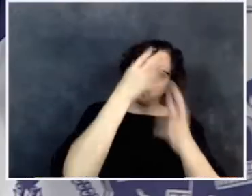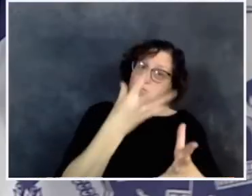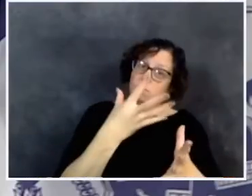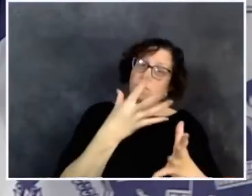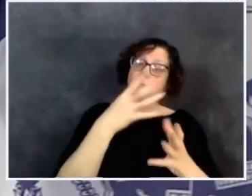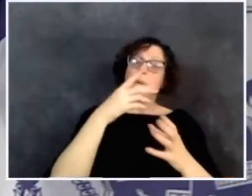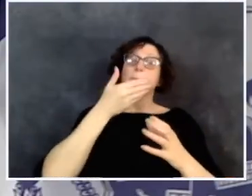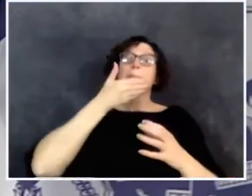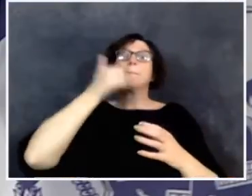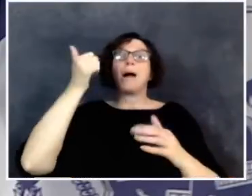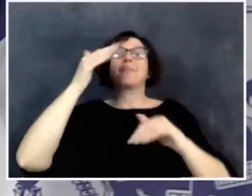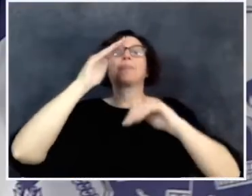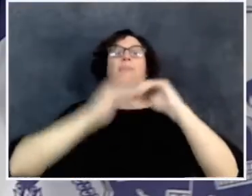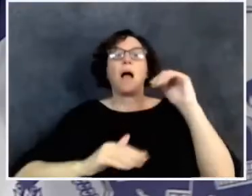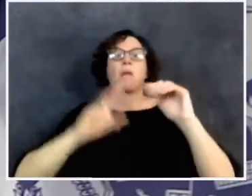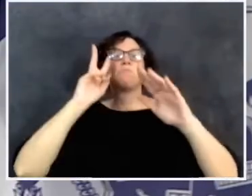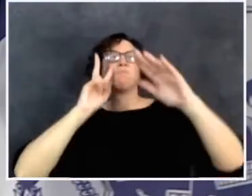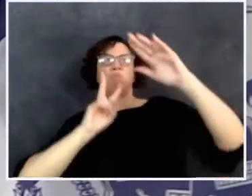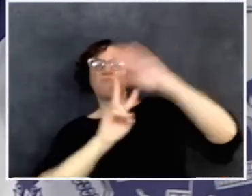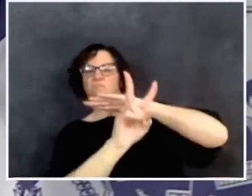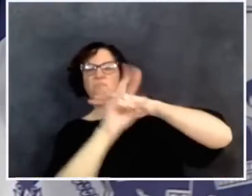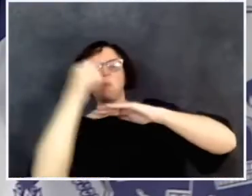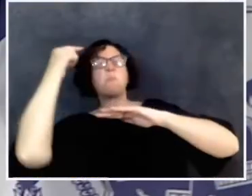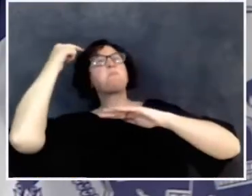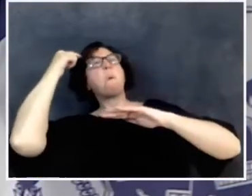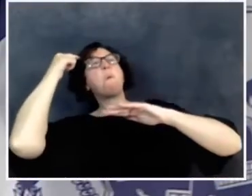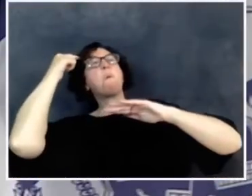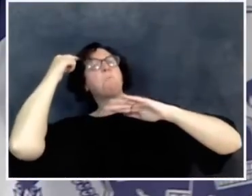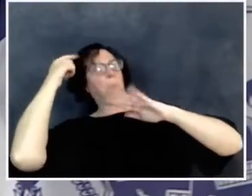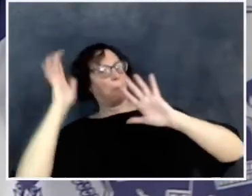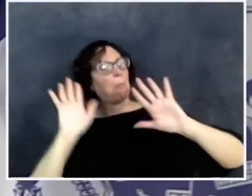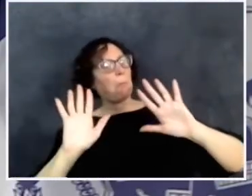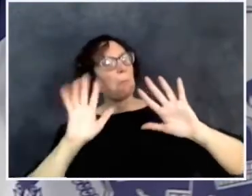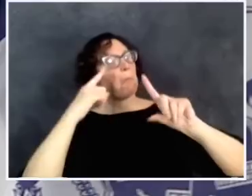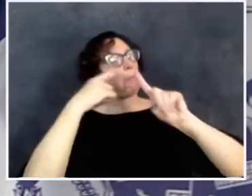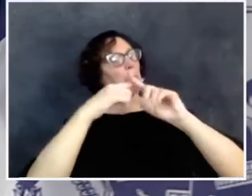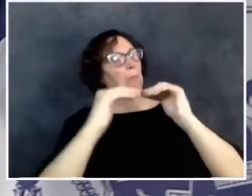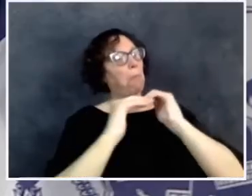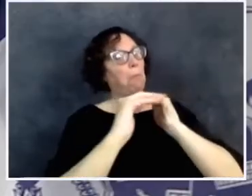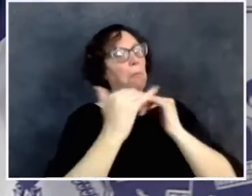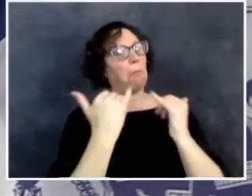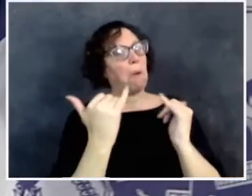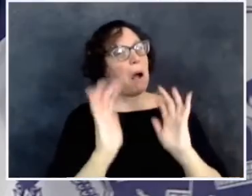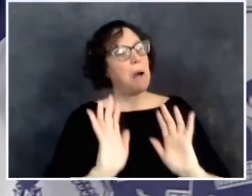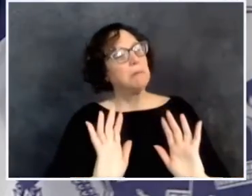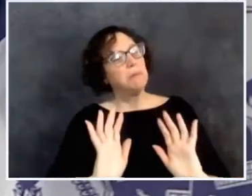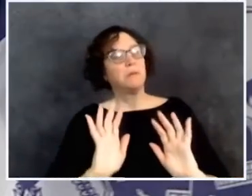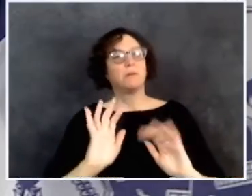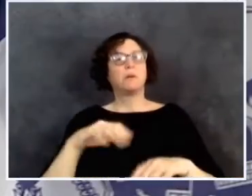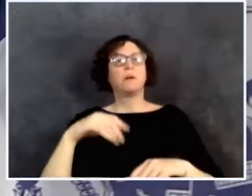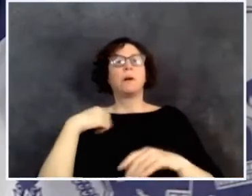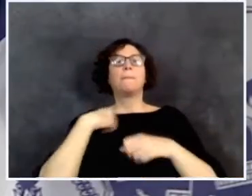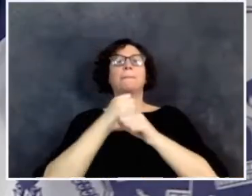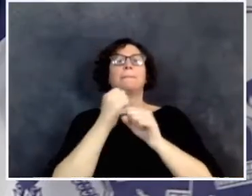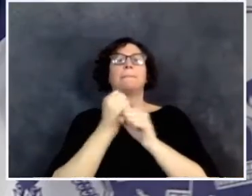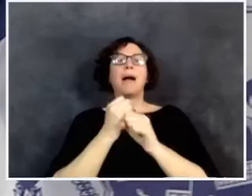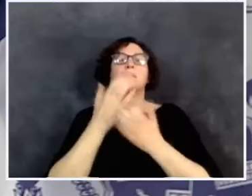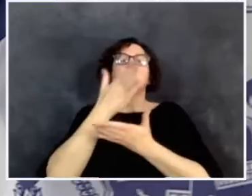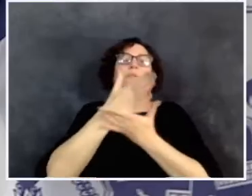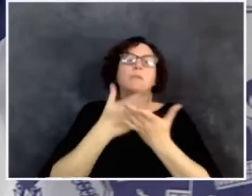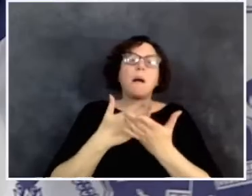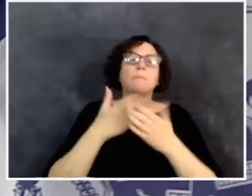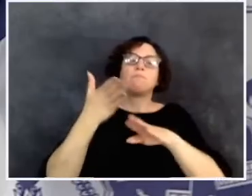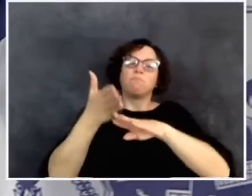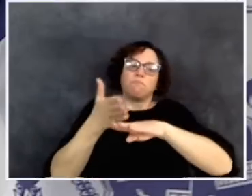be by a lot, and we have shown the ability to make progress, and it obviously relates to the strategies in